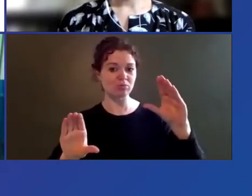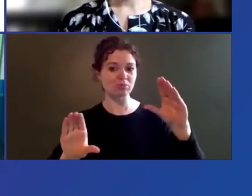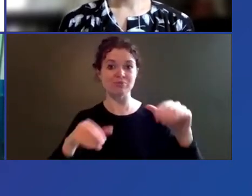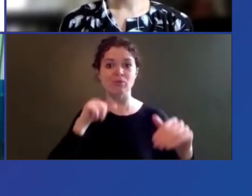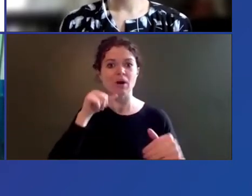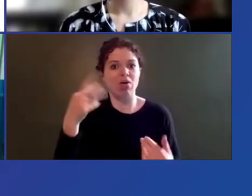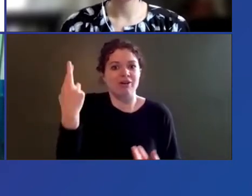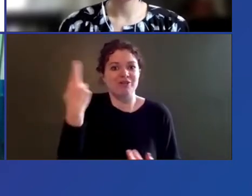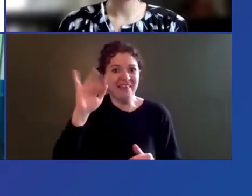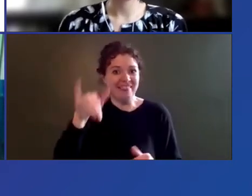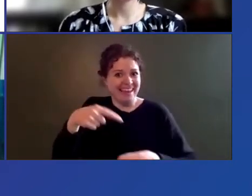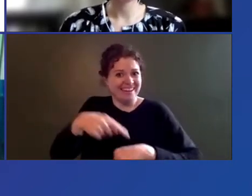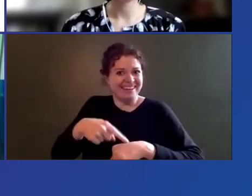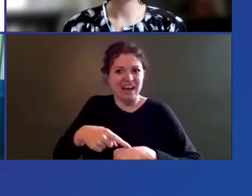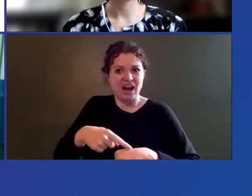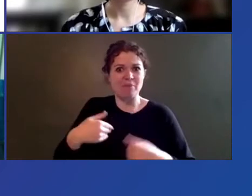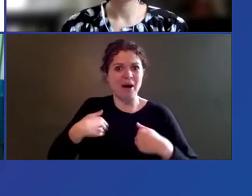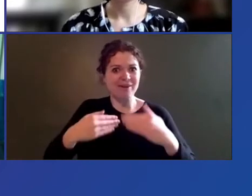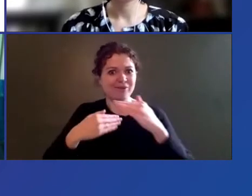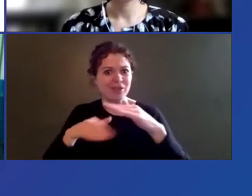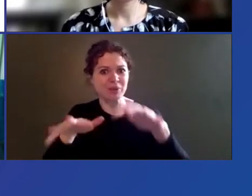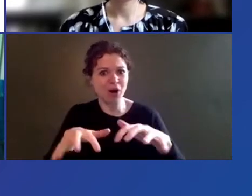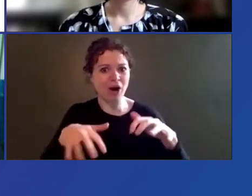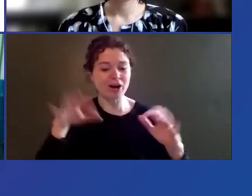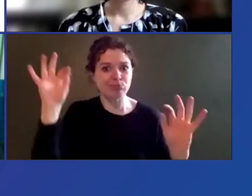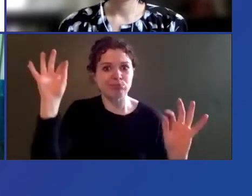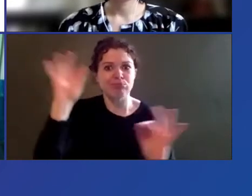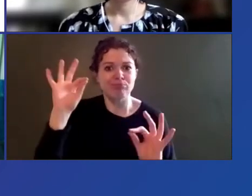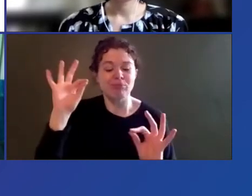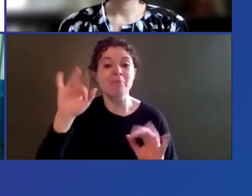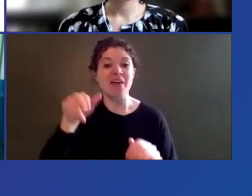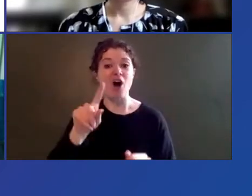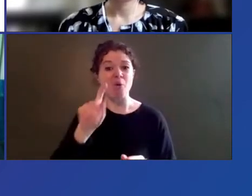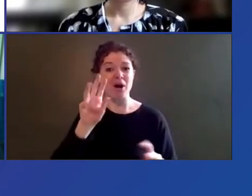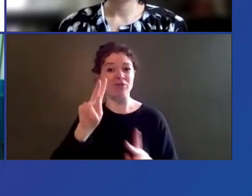limits. And it was so that moment of